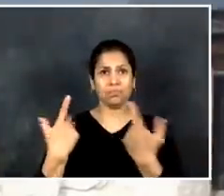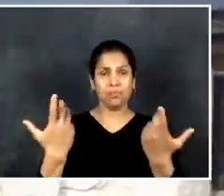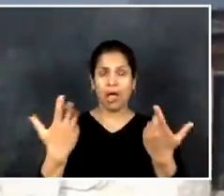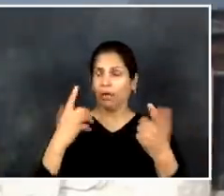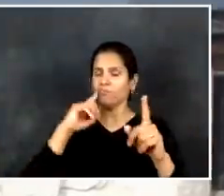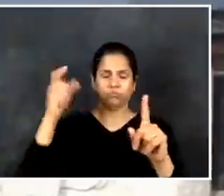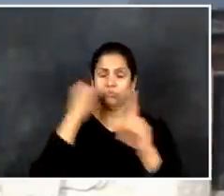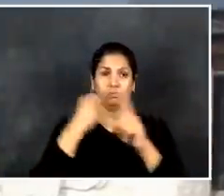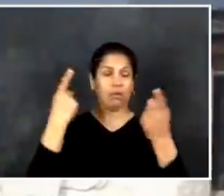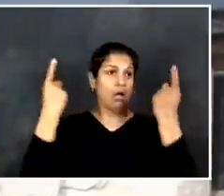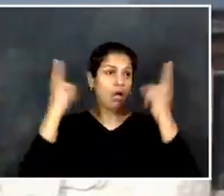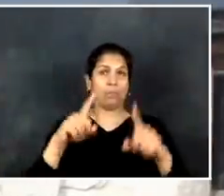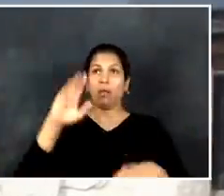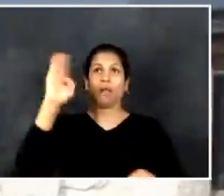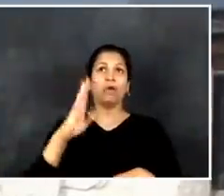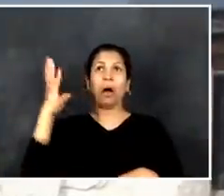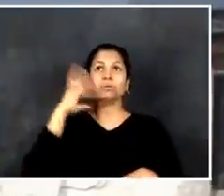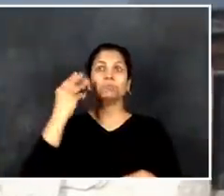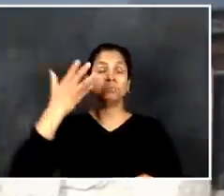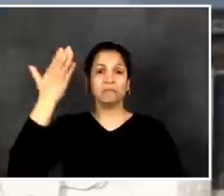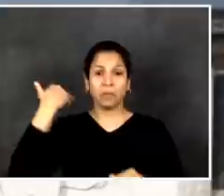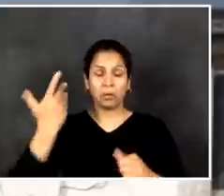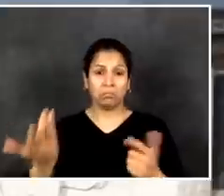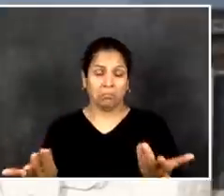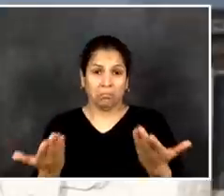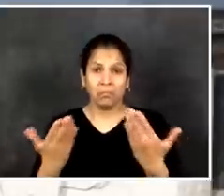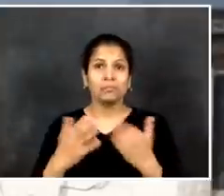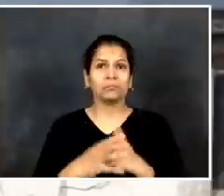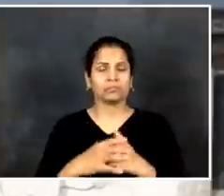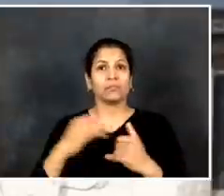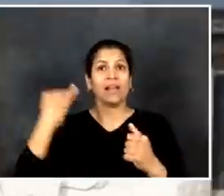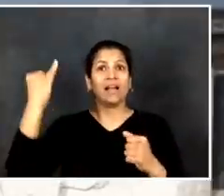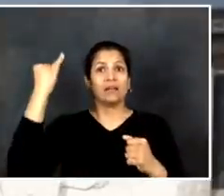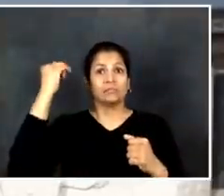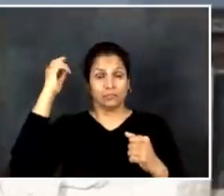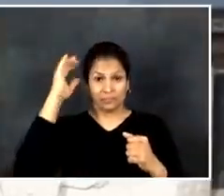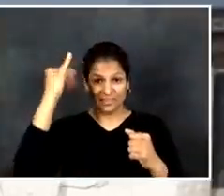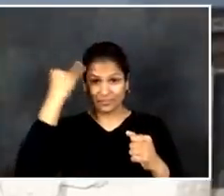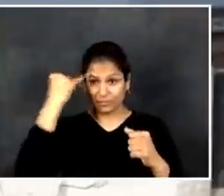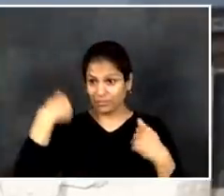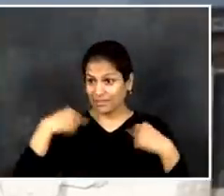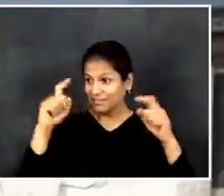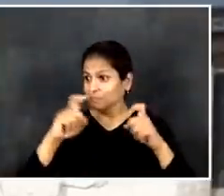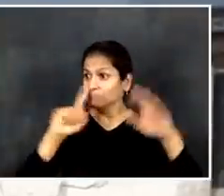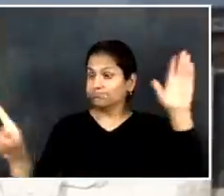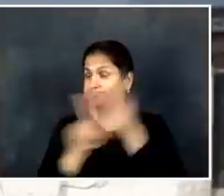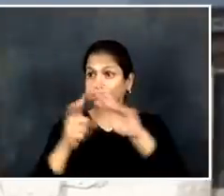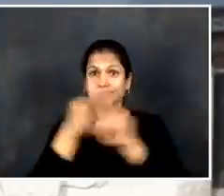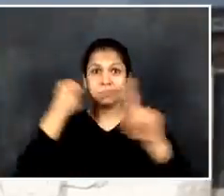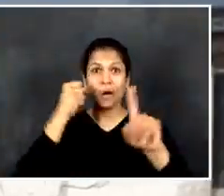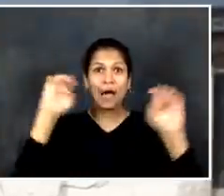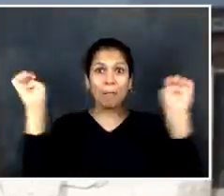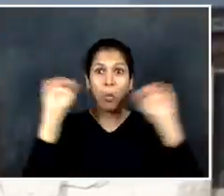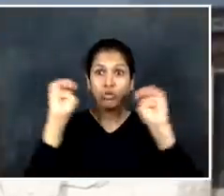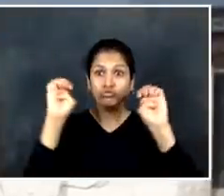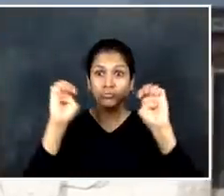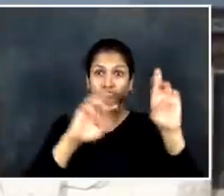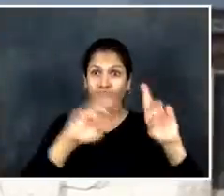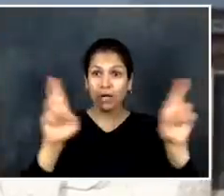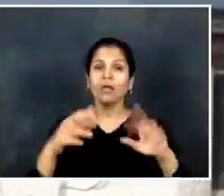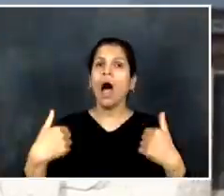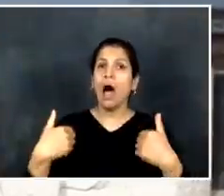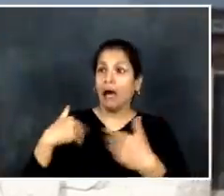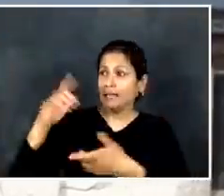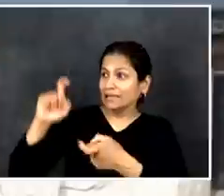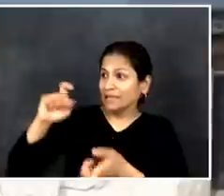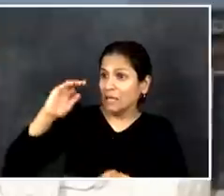6th, because it would have been literally a matter of, without it, lives would have been lost. So this effort